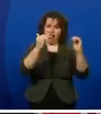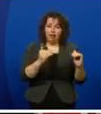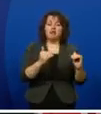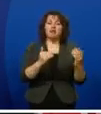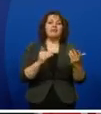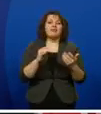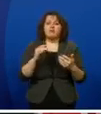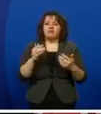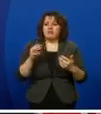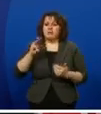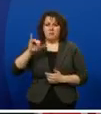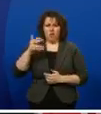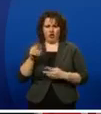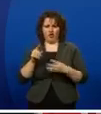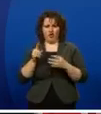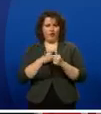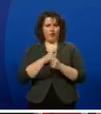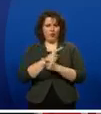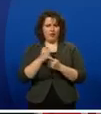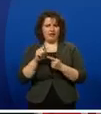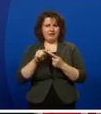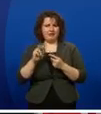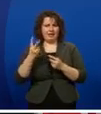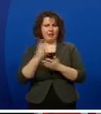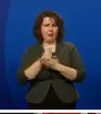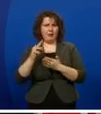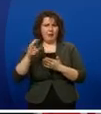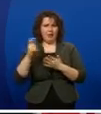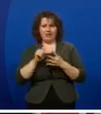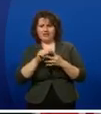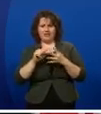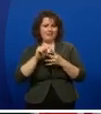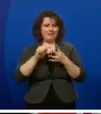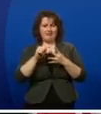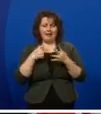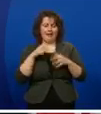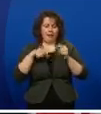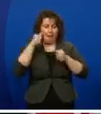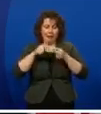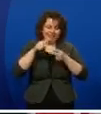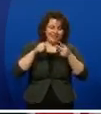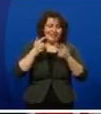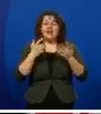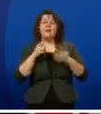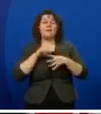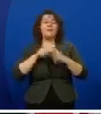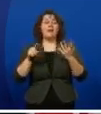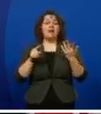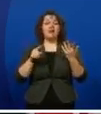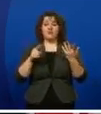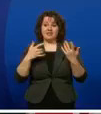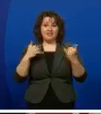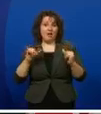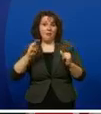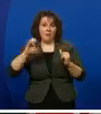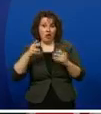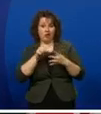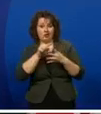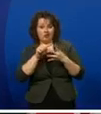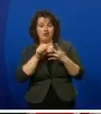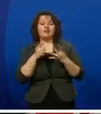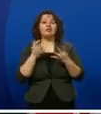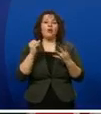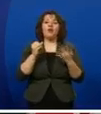in March, right? Are we still the first week in March? Yeah? No? Second? Okay. Second week in March? Second? Okay. So I think we're going to see a big